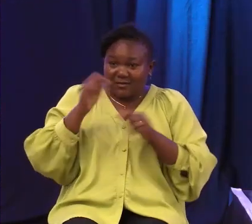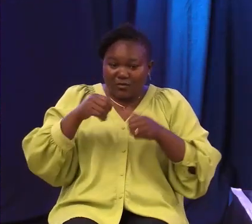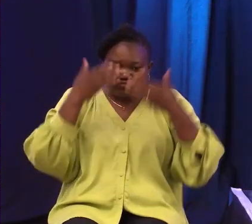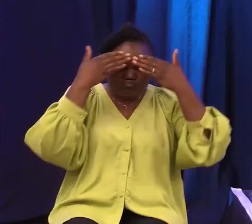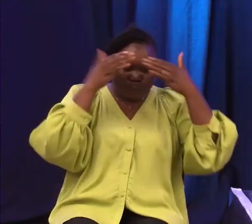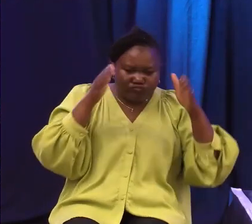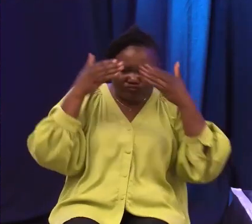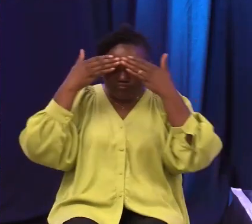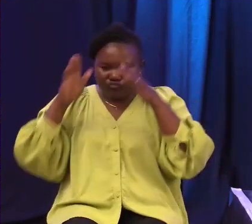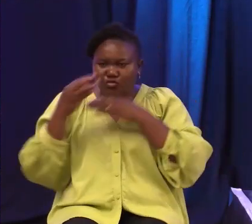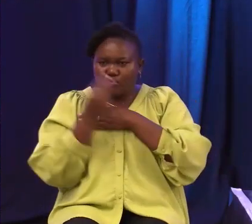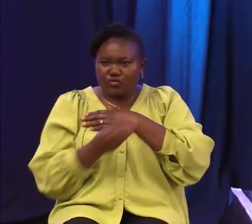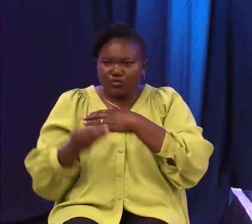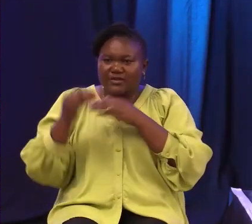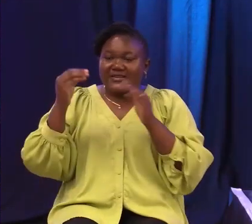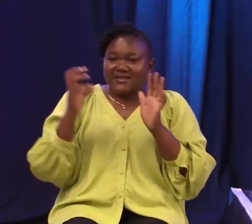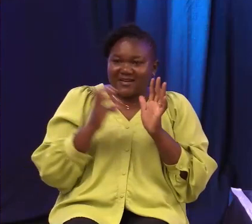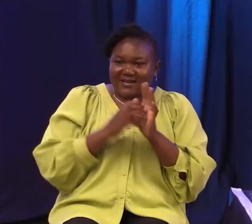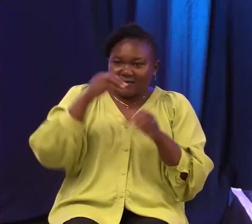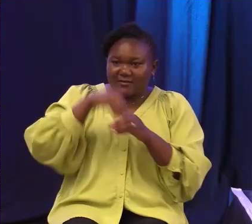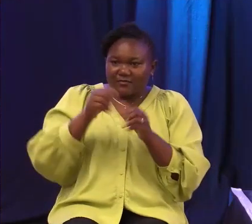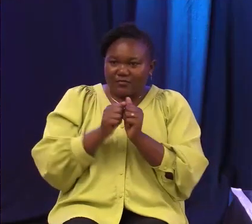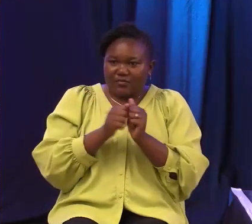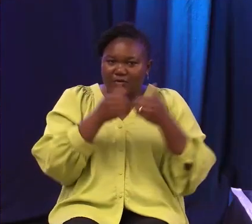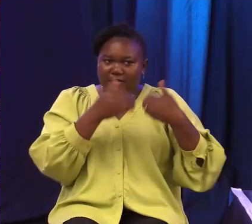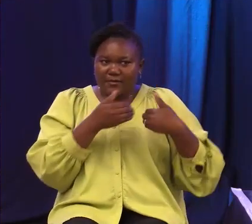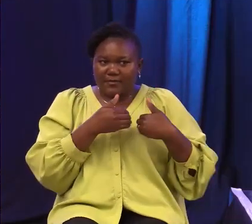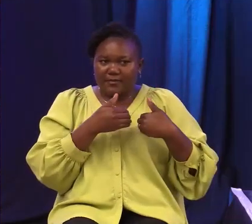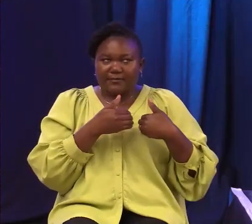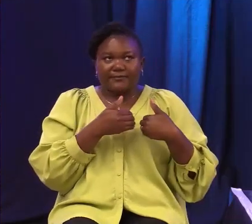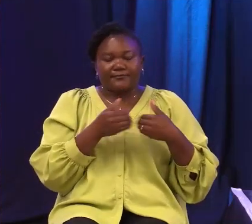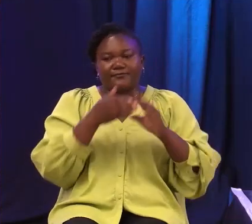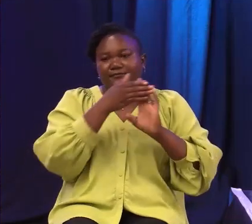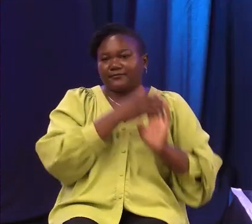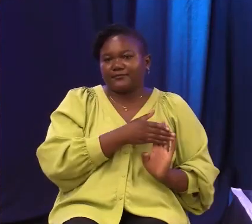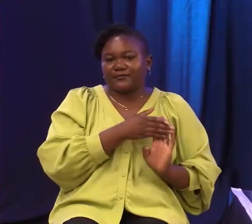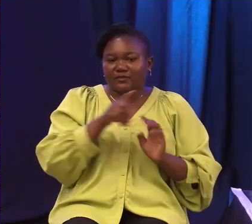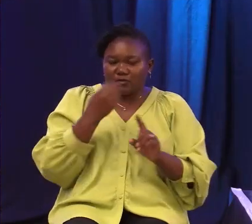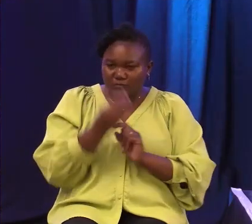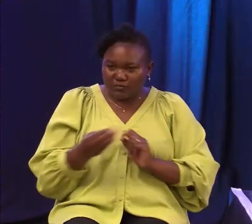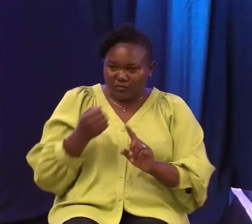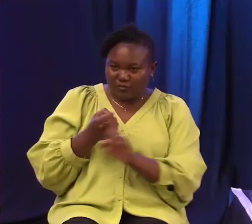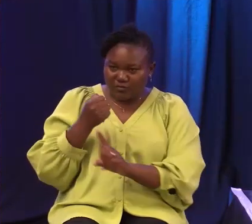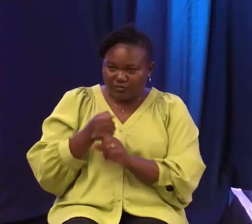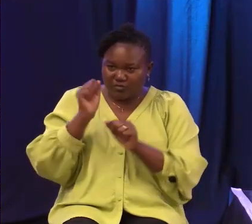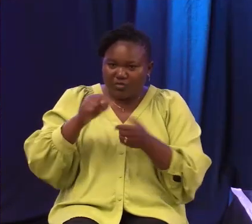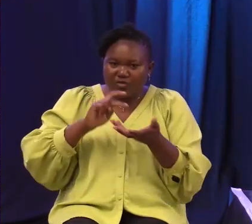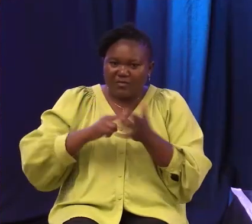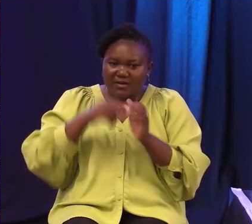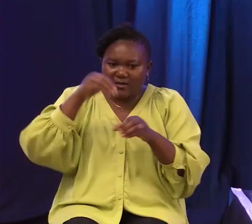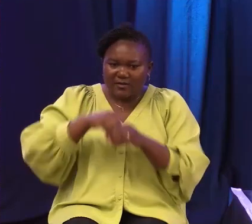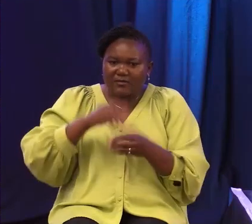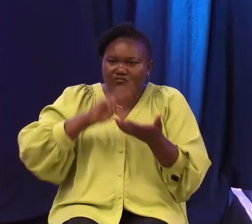awareness on the Child Act and on the Child Care and Protection Act, the Children's Advocate aims to speak out on our